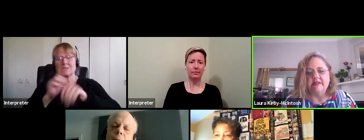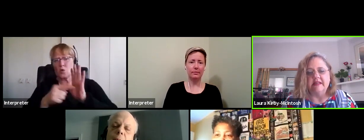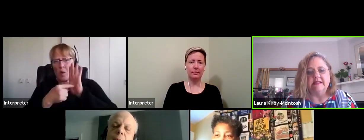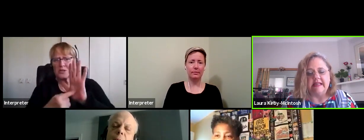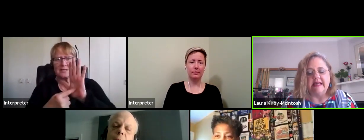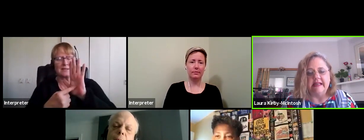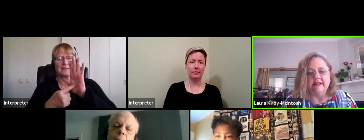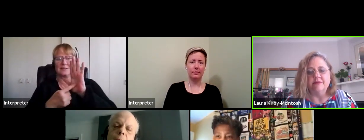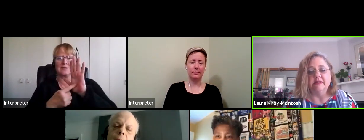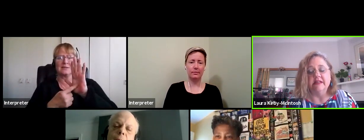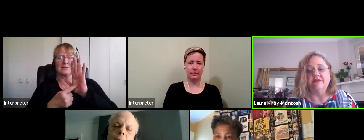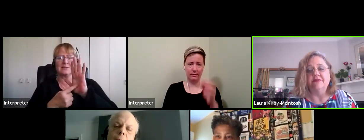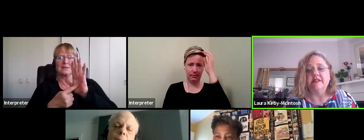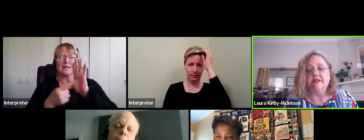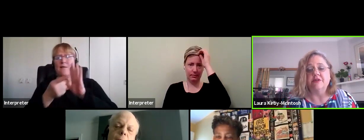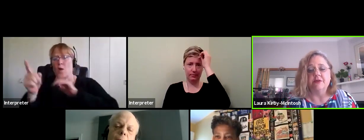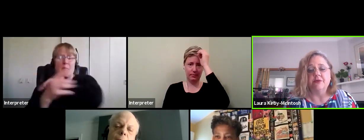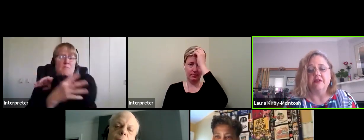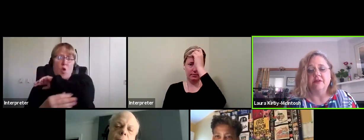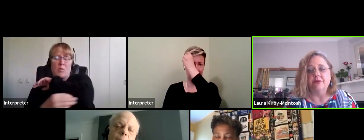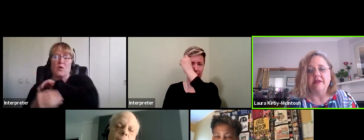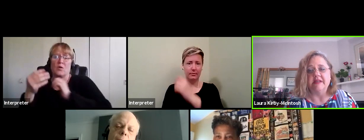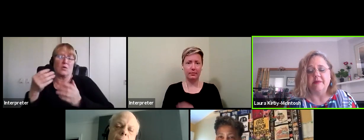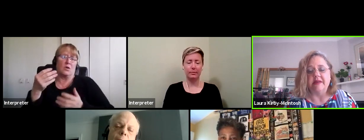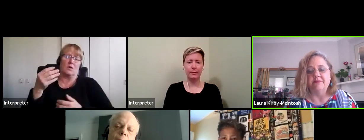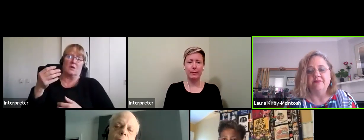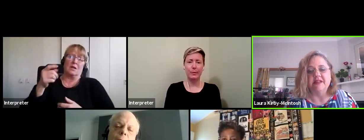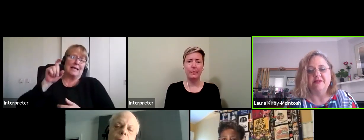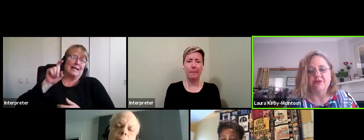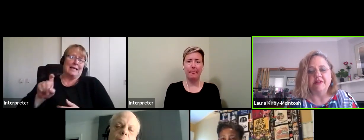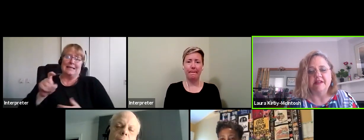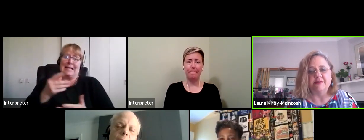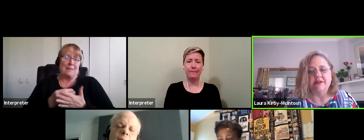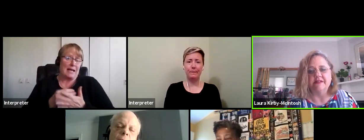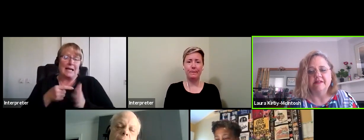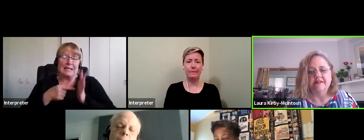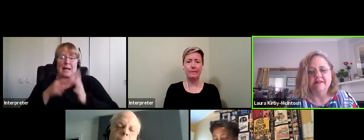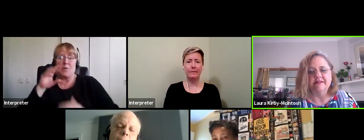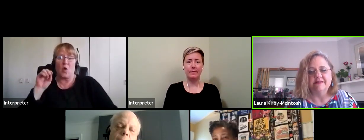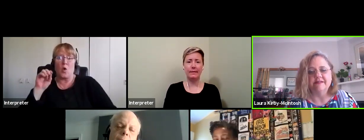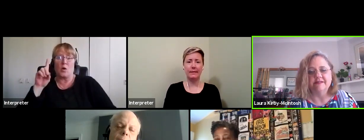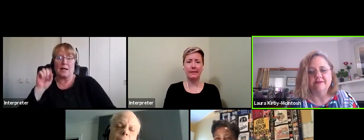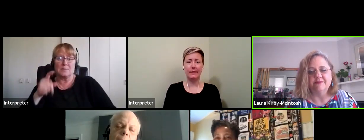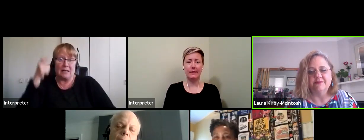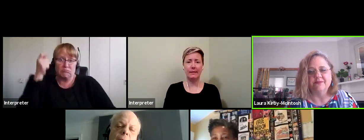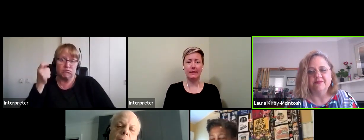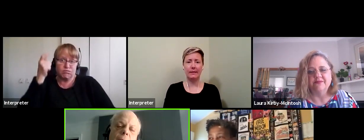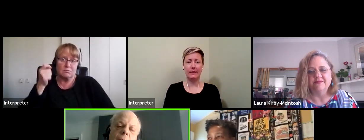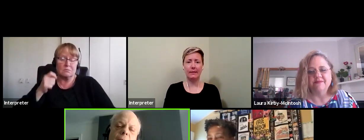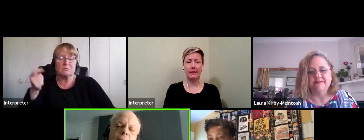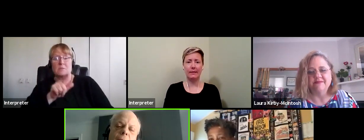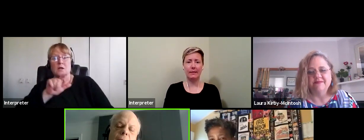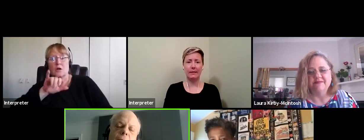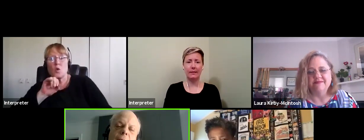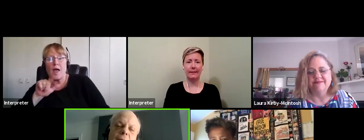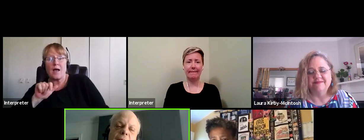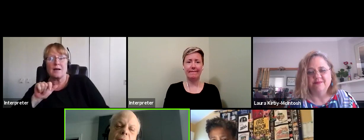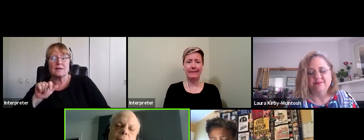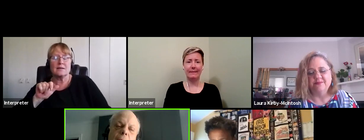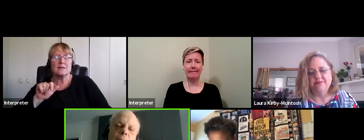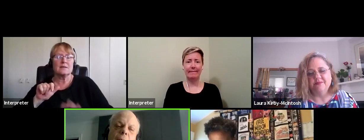people seeking income to live, such as those on ODSP. Thanks for joining us, Yola. Hi, Yola.